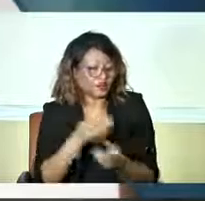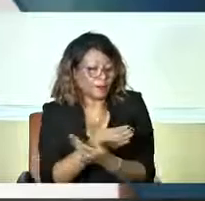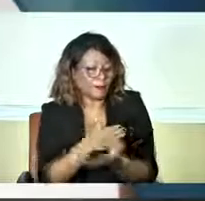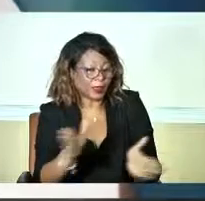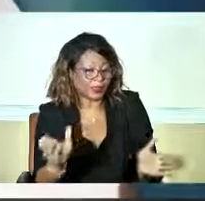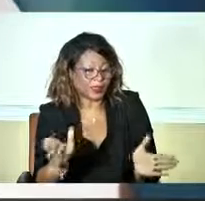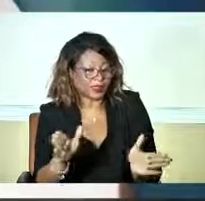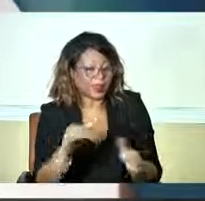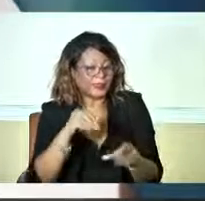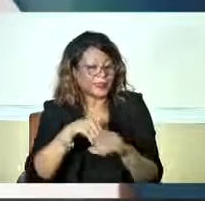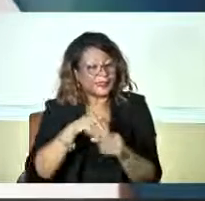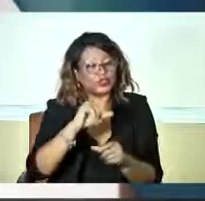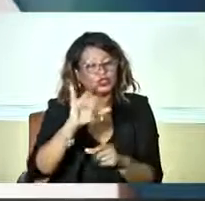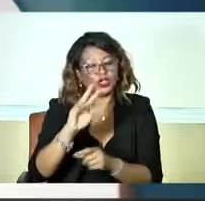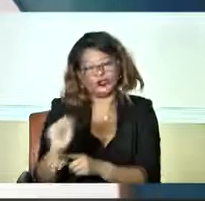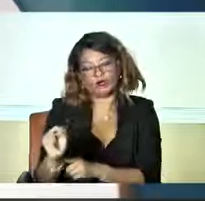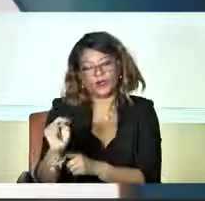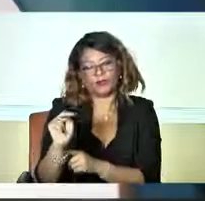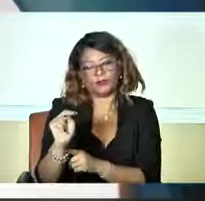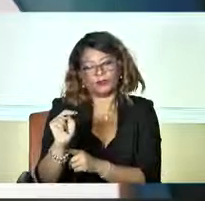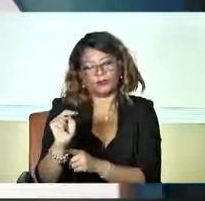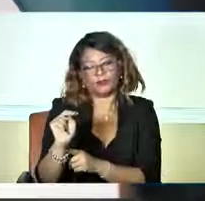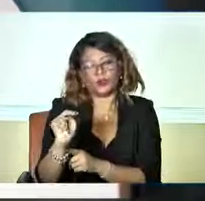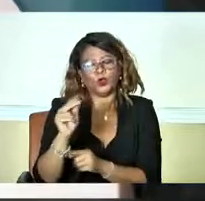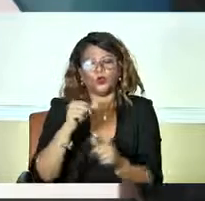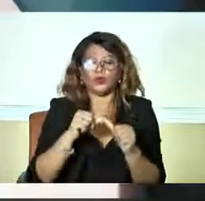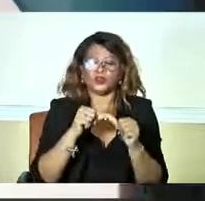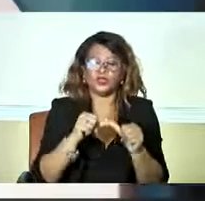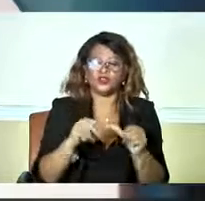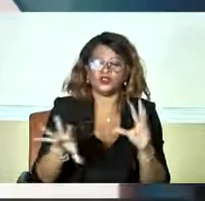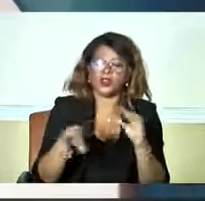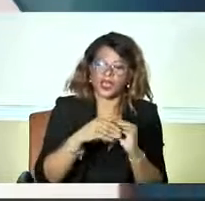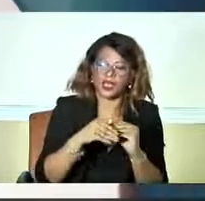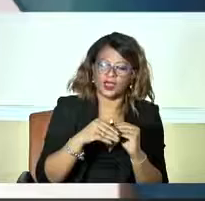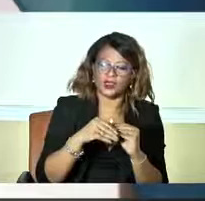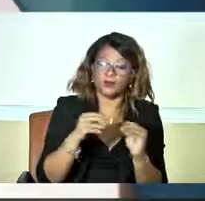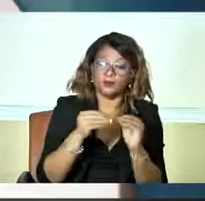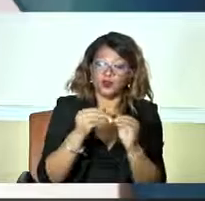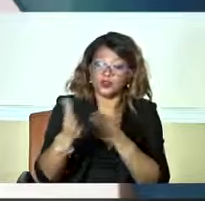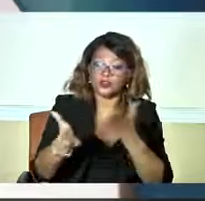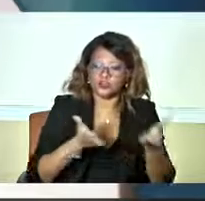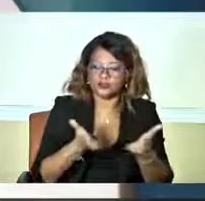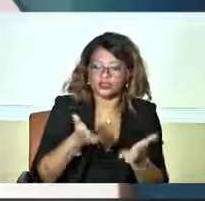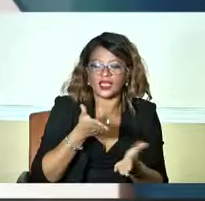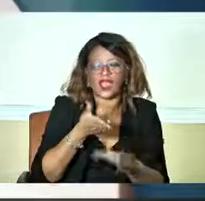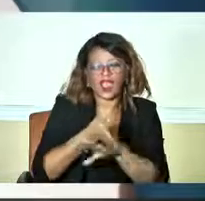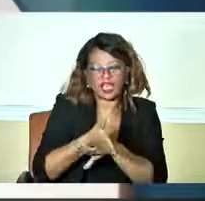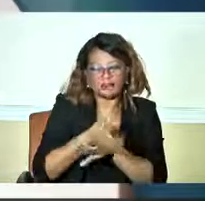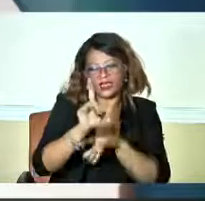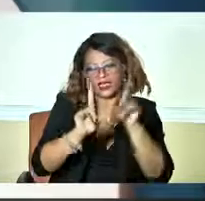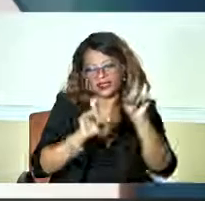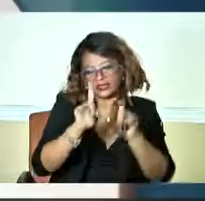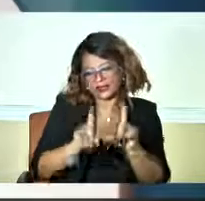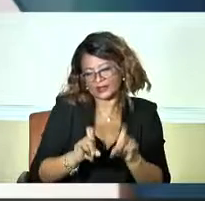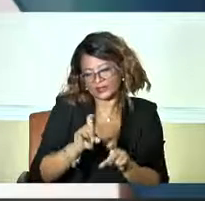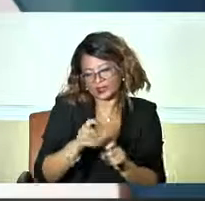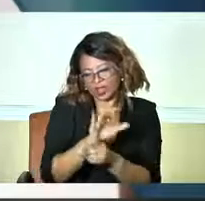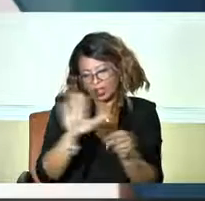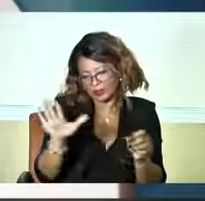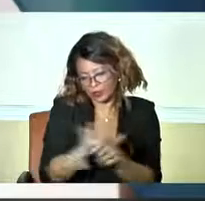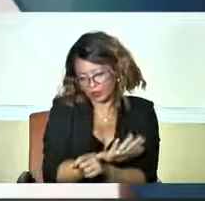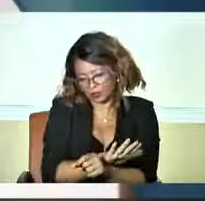public in January. We will continue to add additional services after their testing phase is